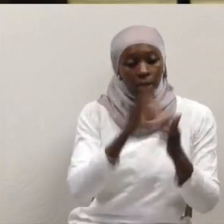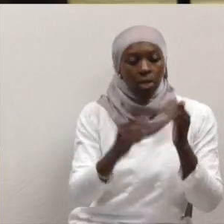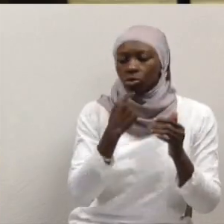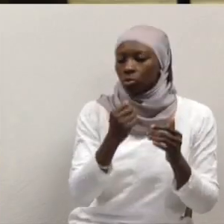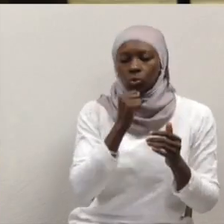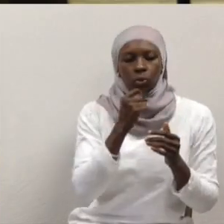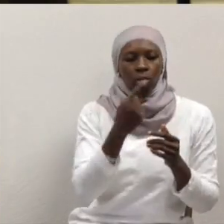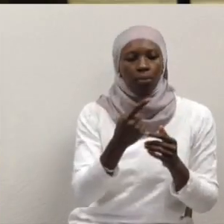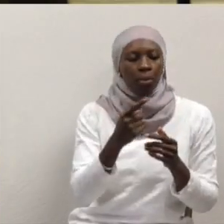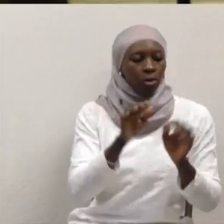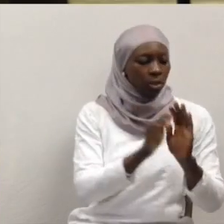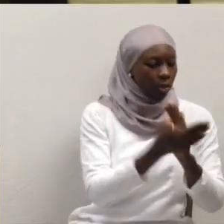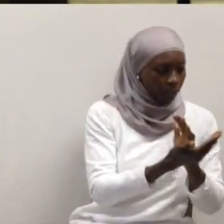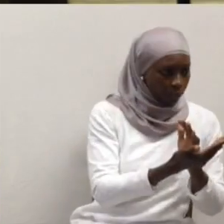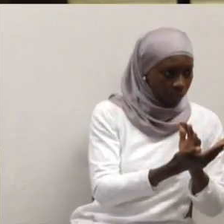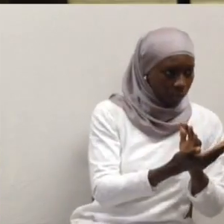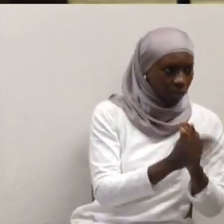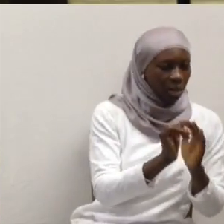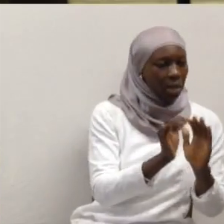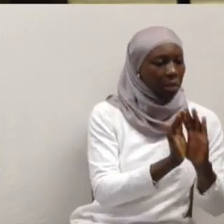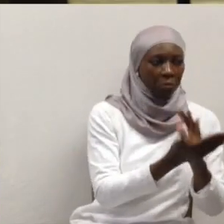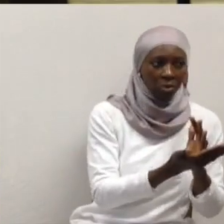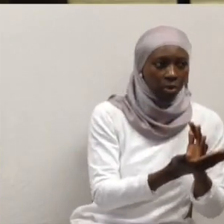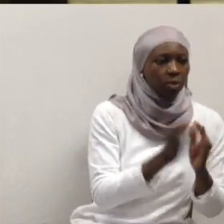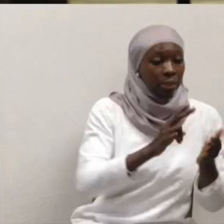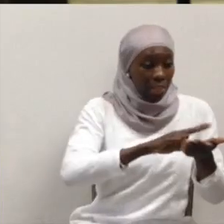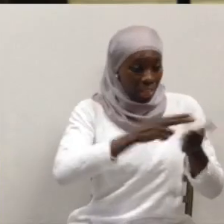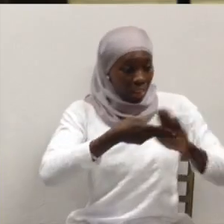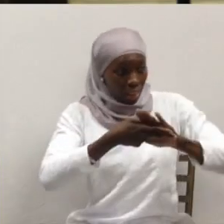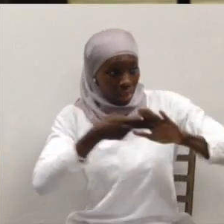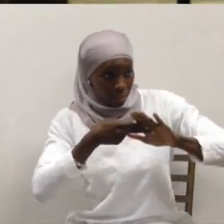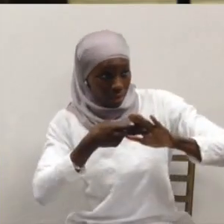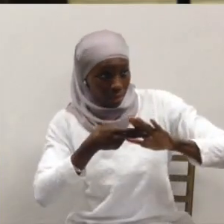hypocrites as just hypocrites. Now it's labeling them as disbelievers.